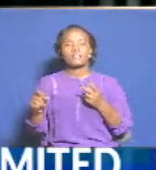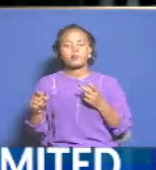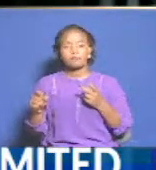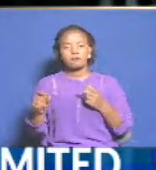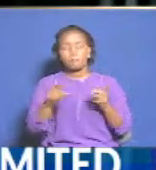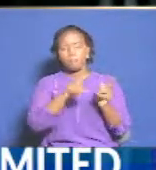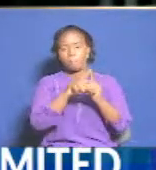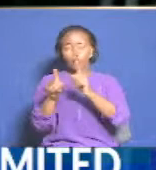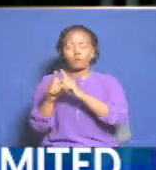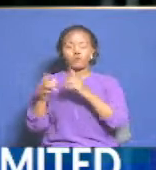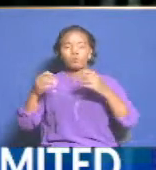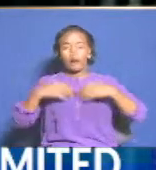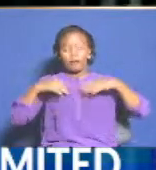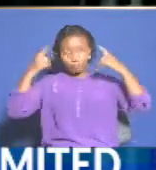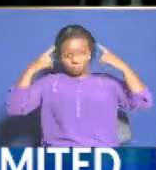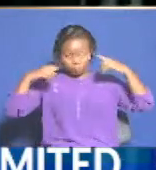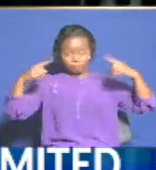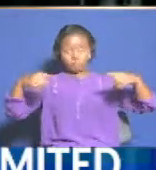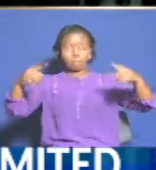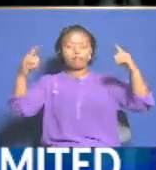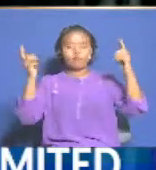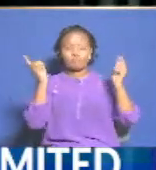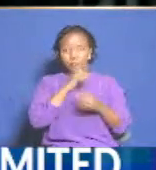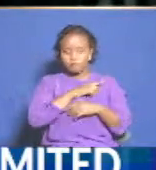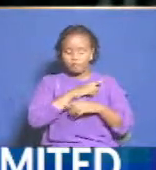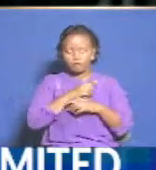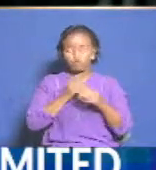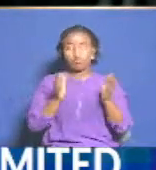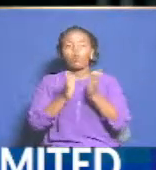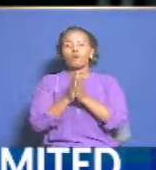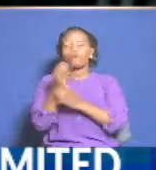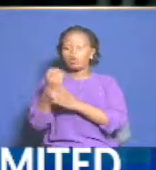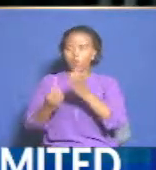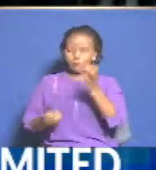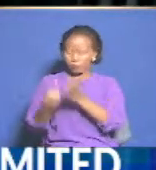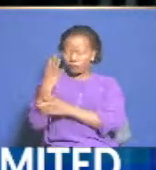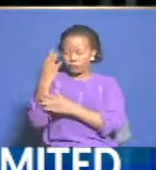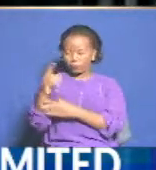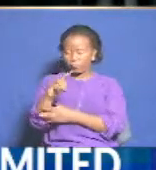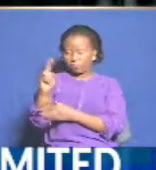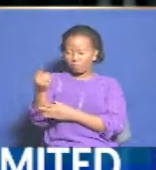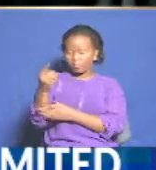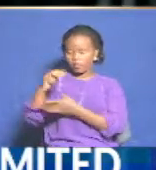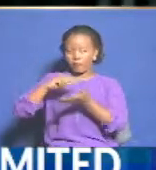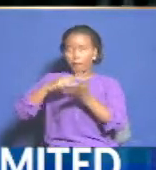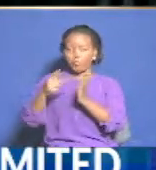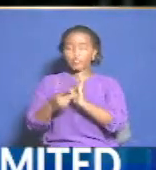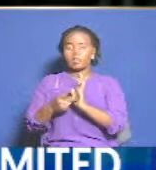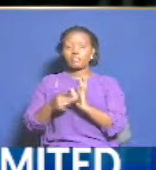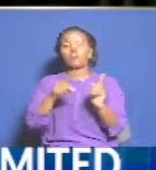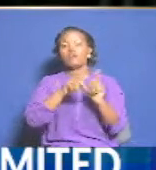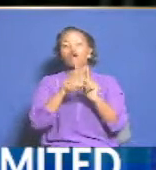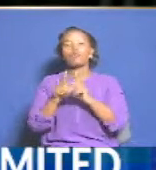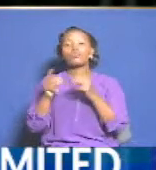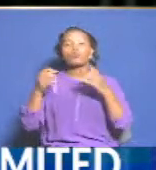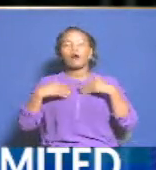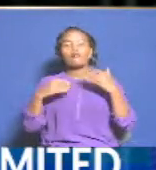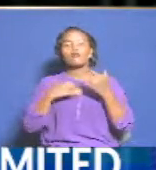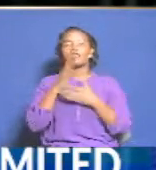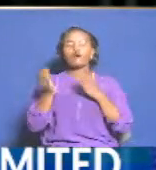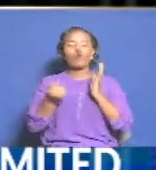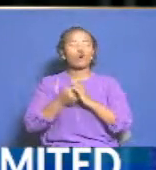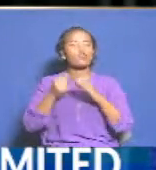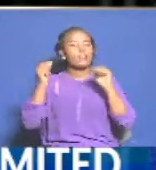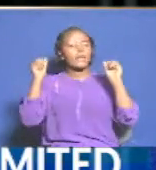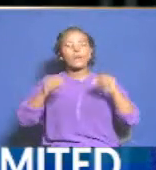Having succeeded with reviving the first vessel and taking into account the potential